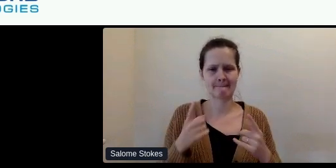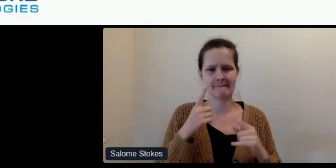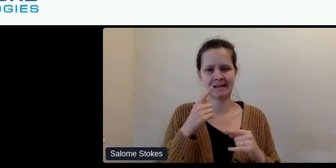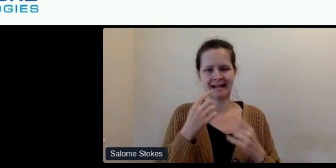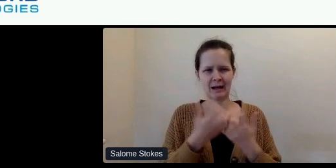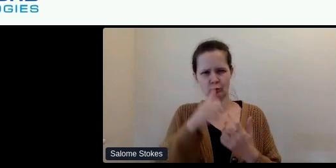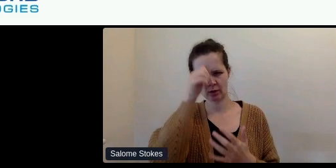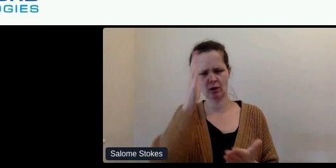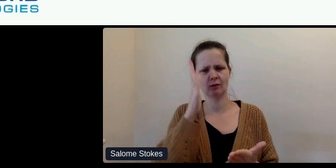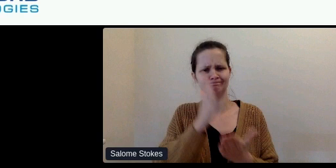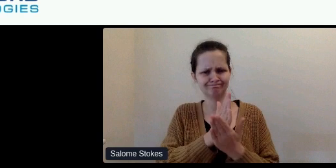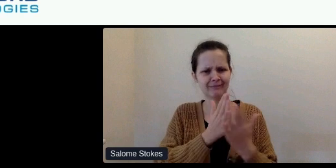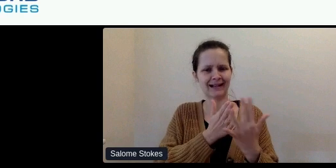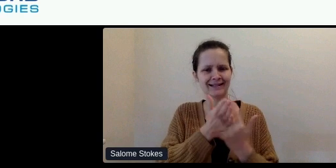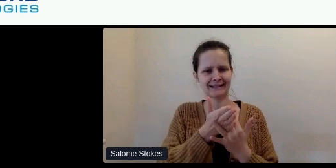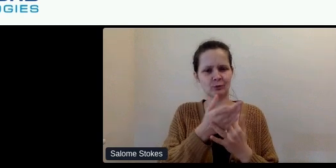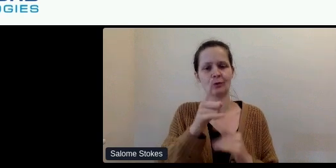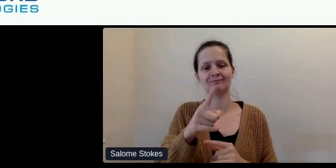documents.